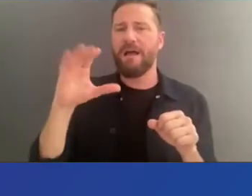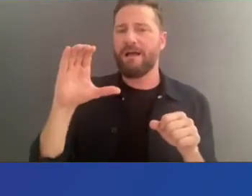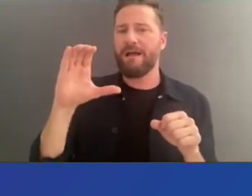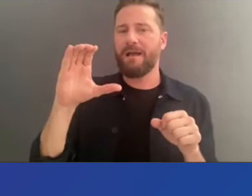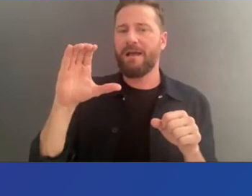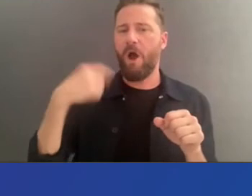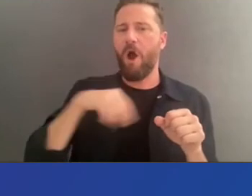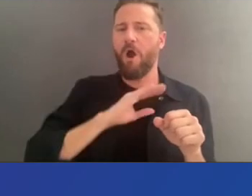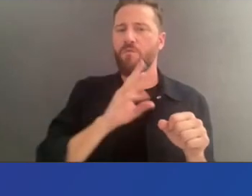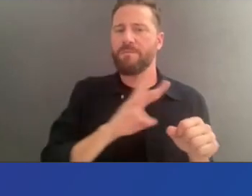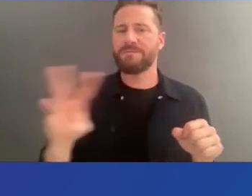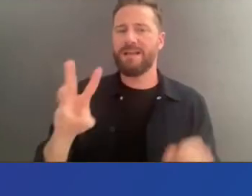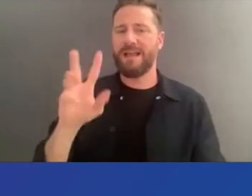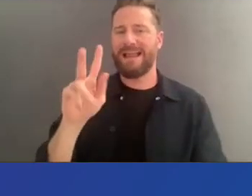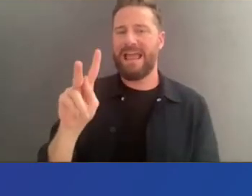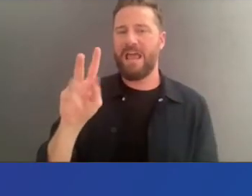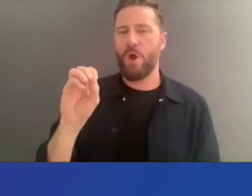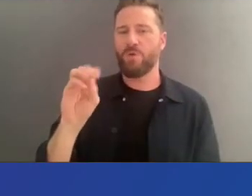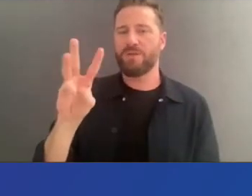KowTeff.org.